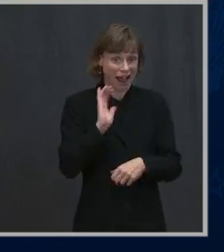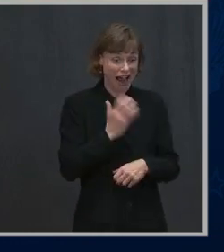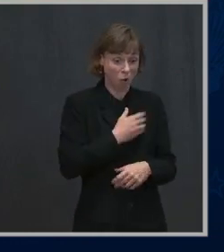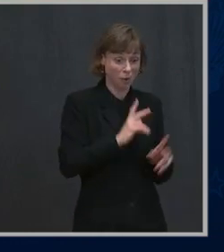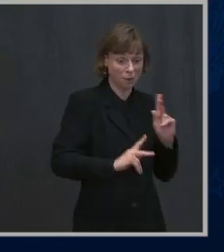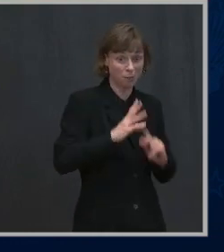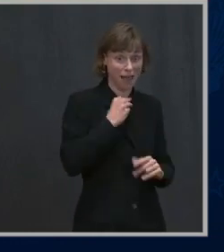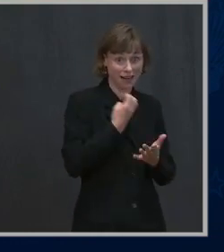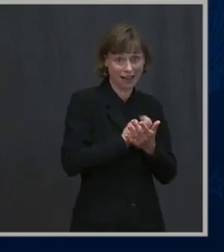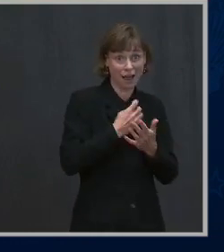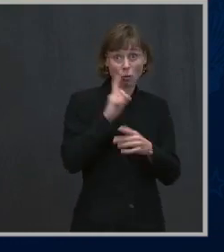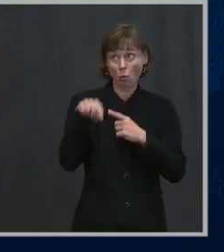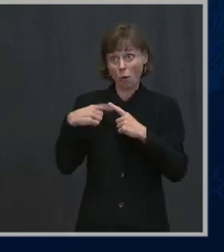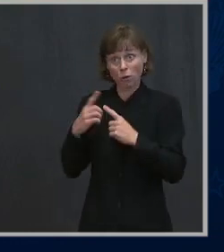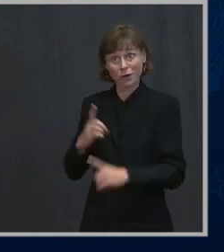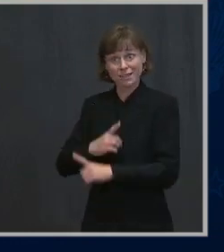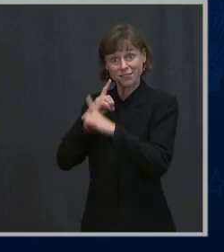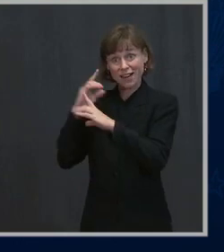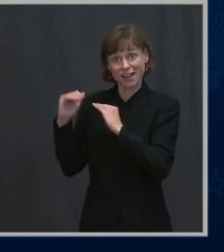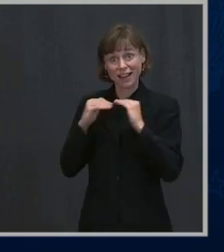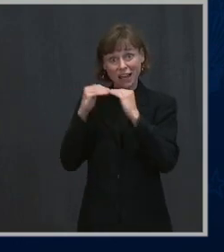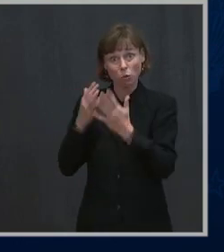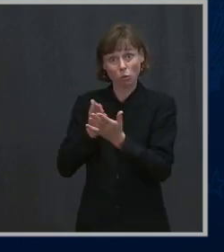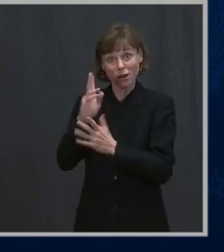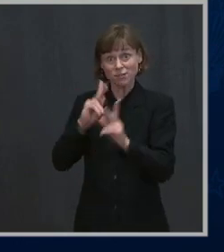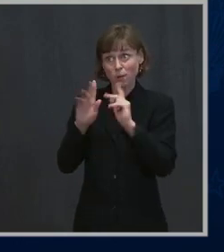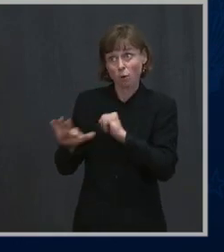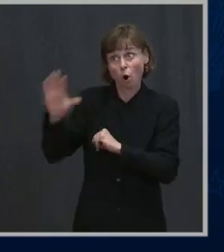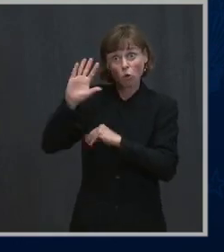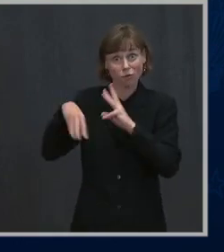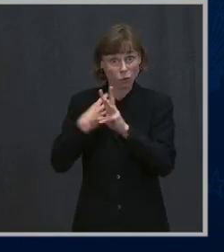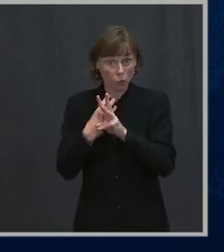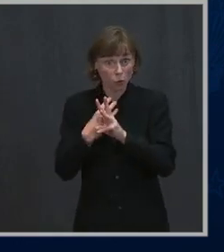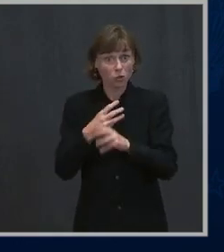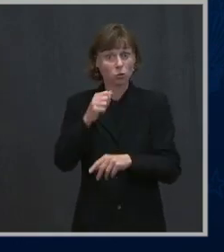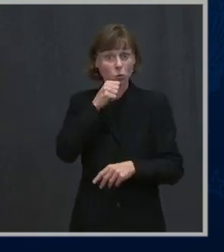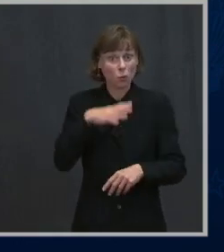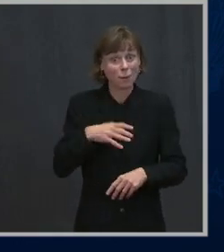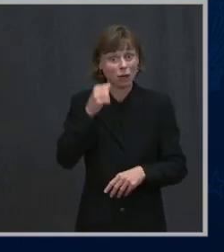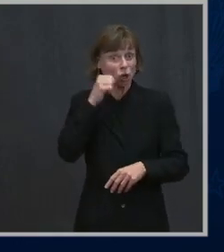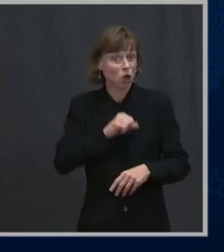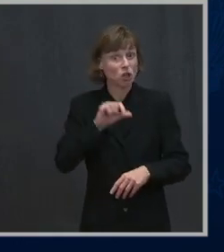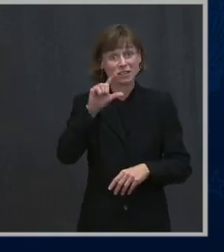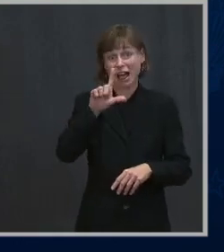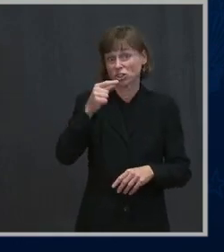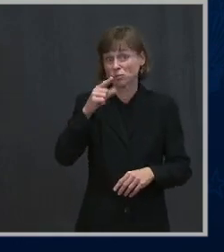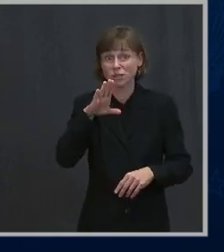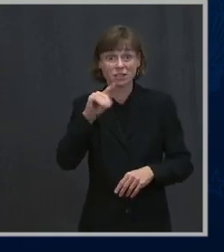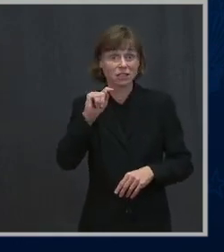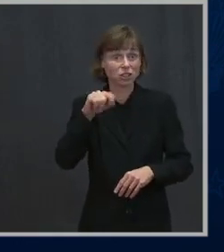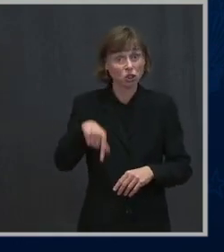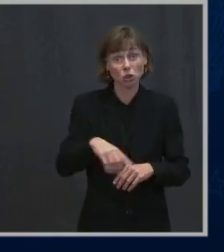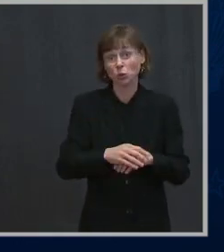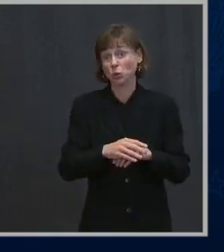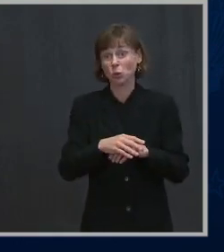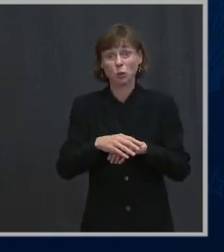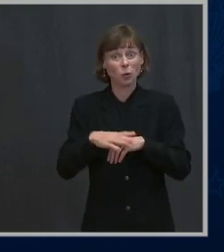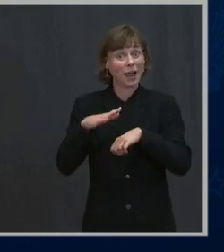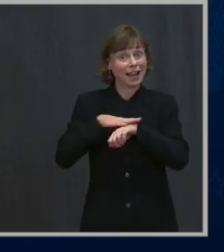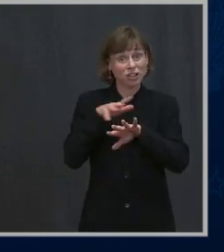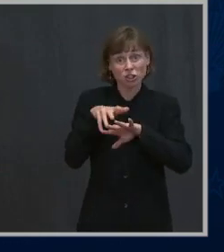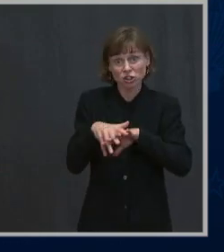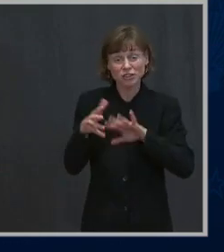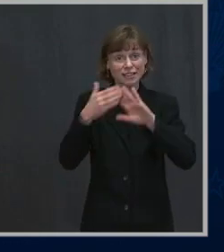equal rights of people the world over of women and girls lgbtq individuals indigenous communities